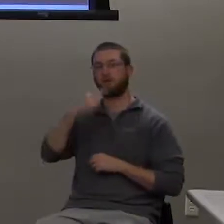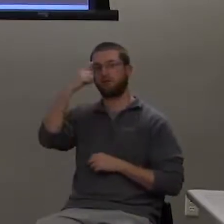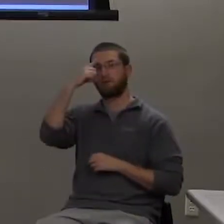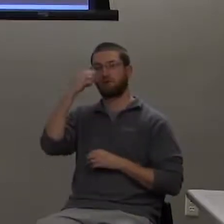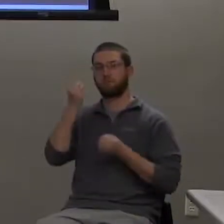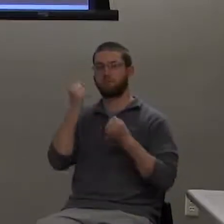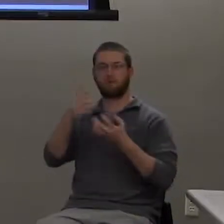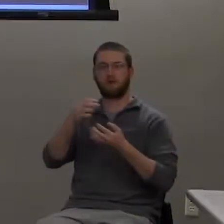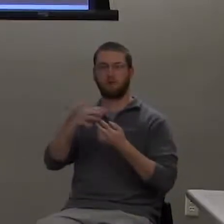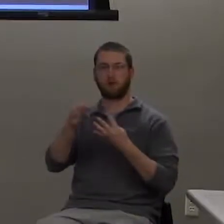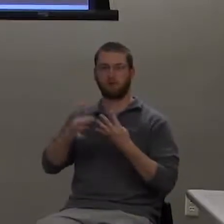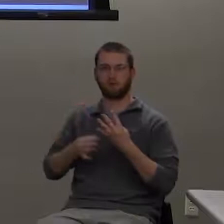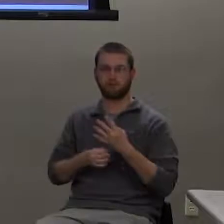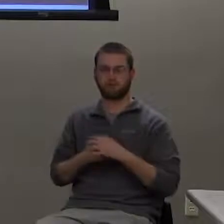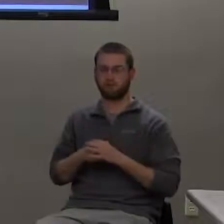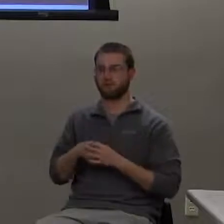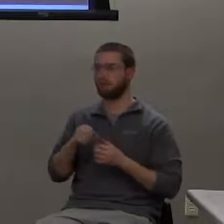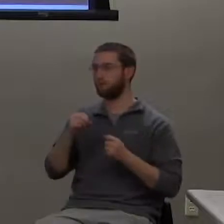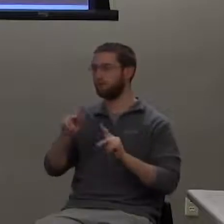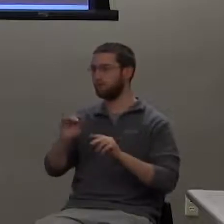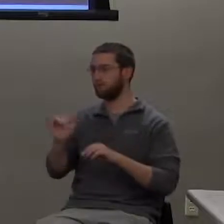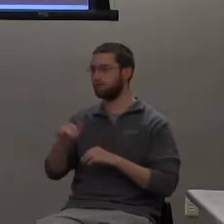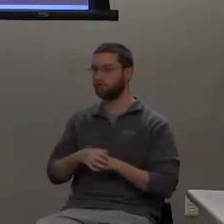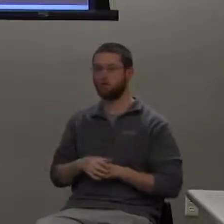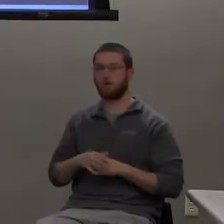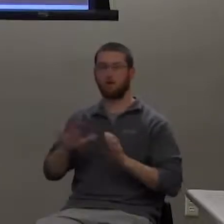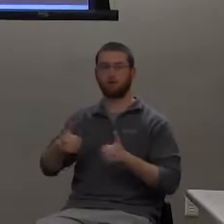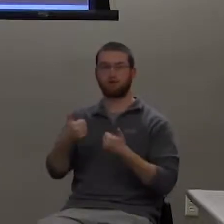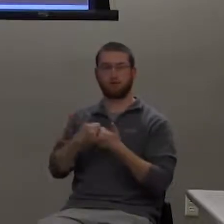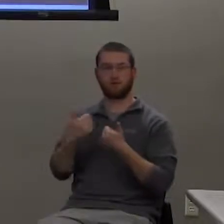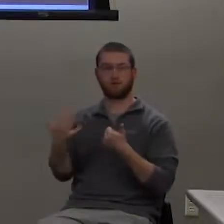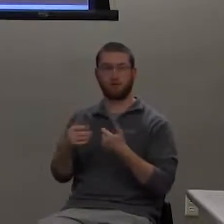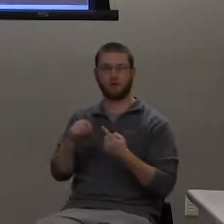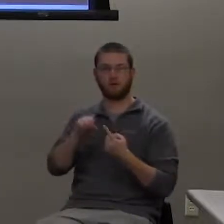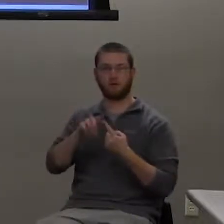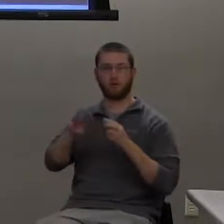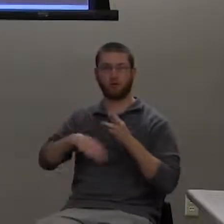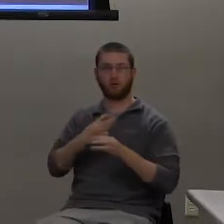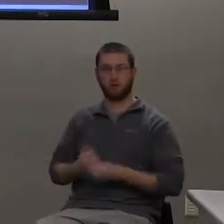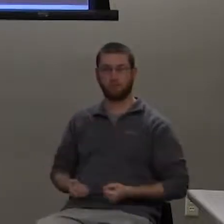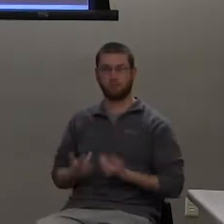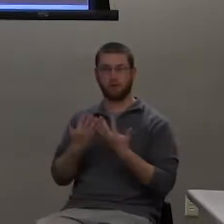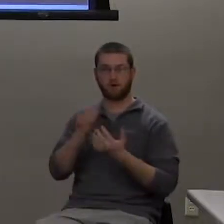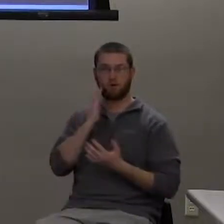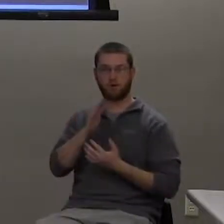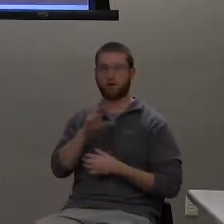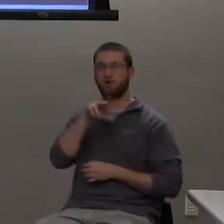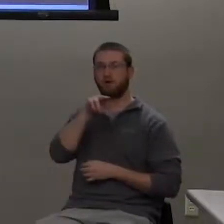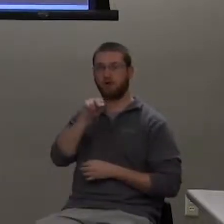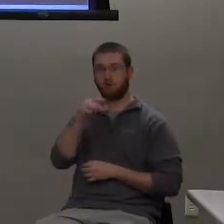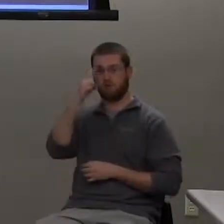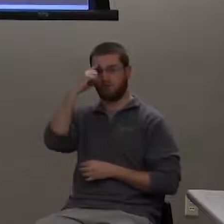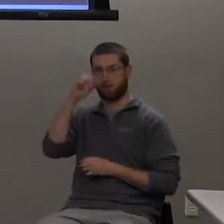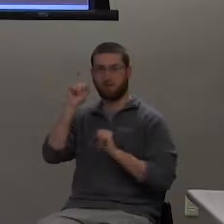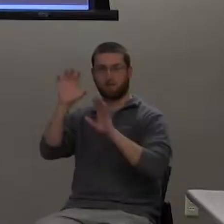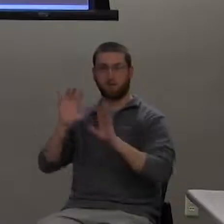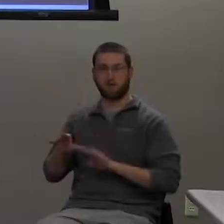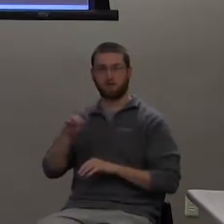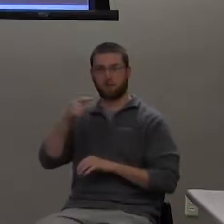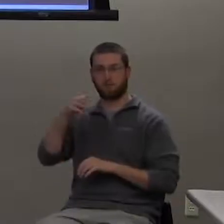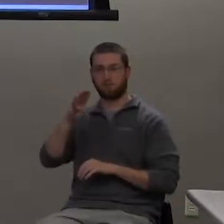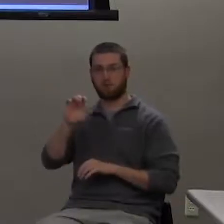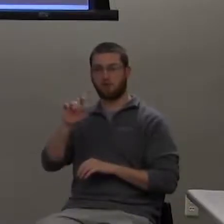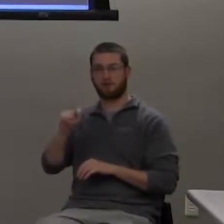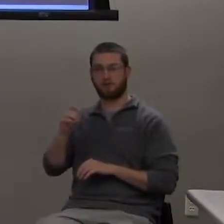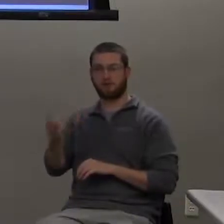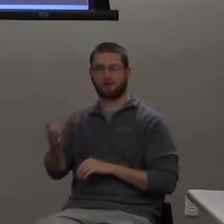lot of opportunity. The challenge is, A, there's nothing that's going to set your world on fire, unfortunately, if you think there's some magic bullet out there. And number two